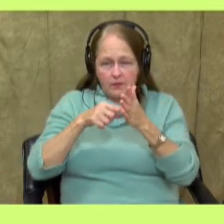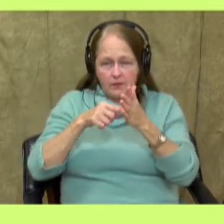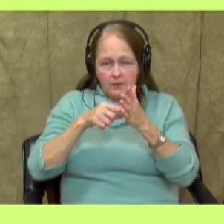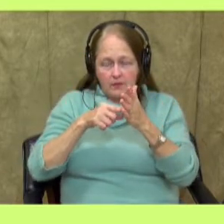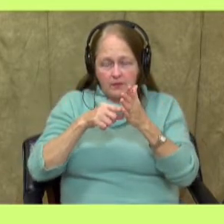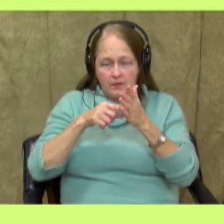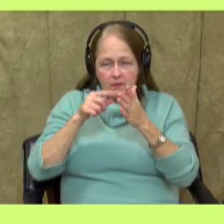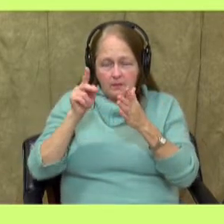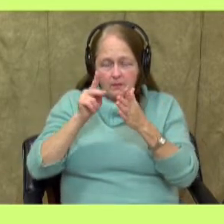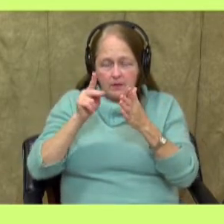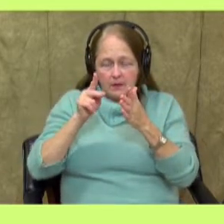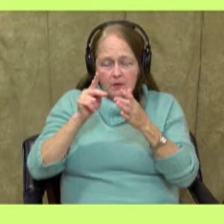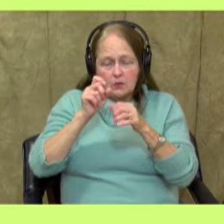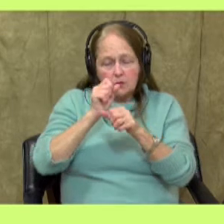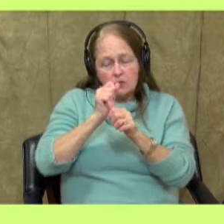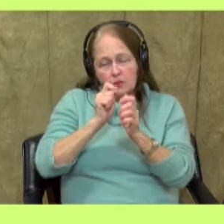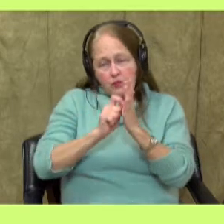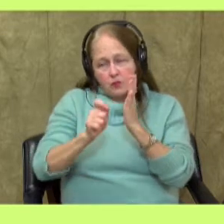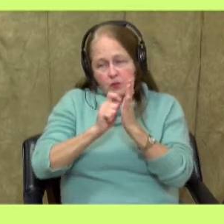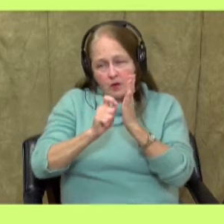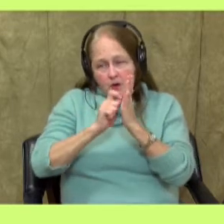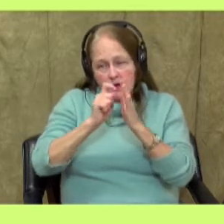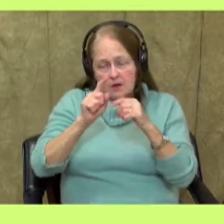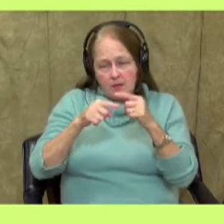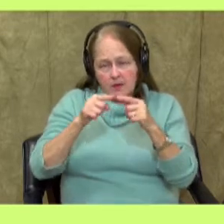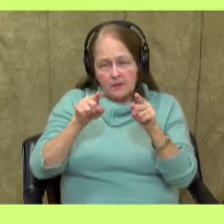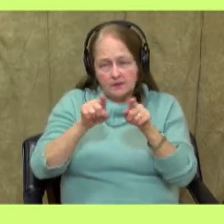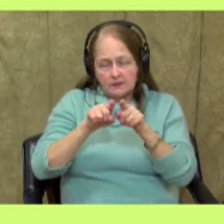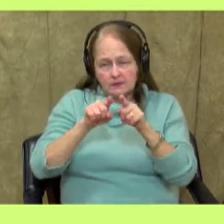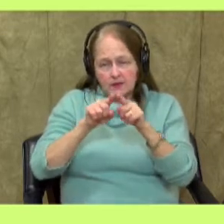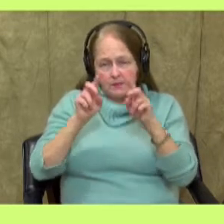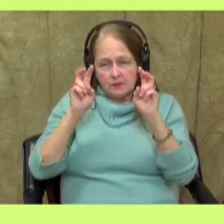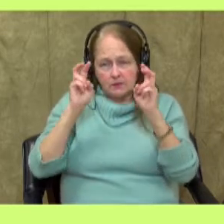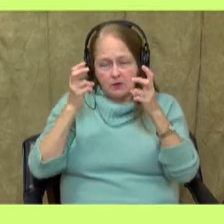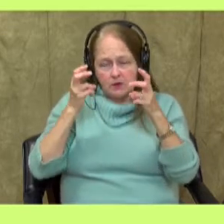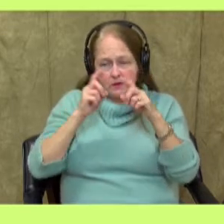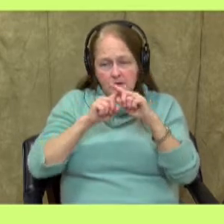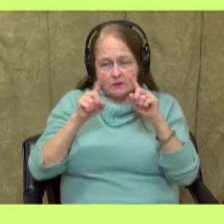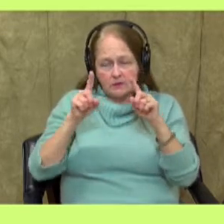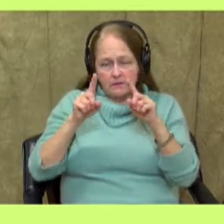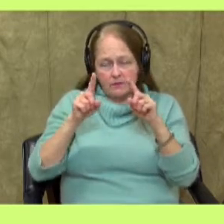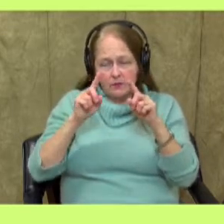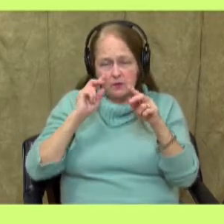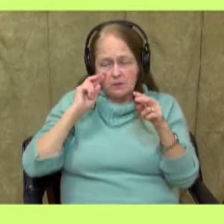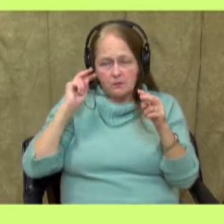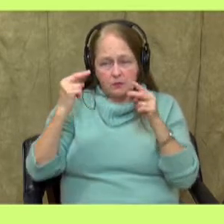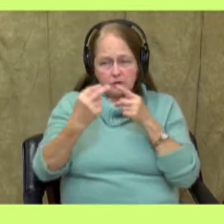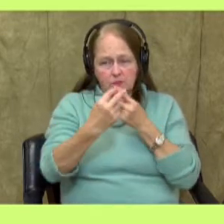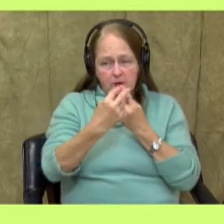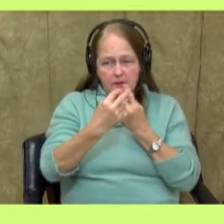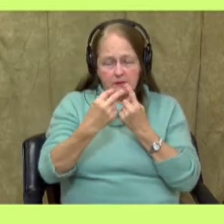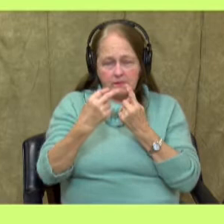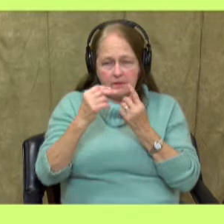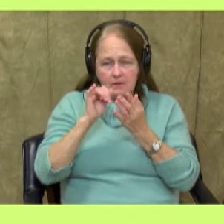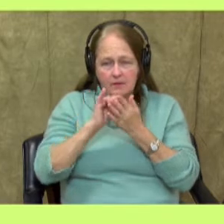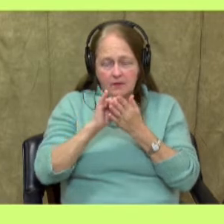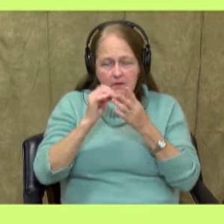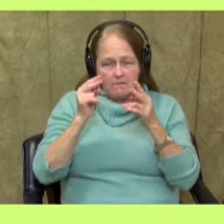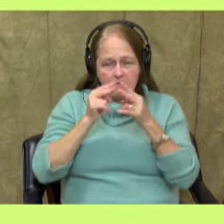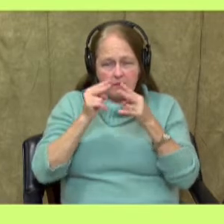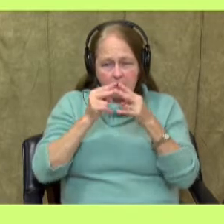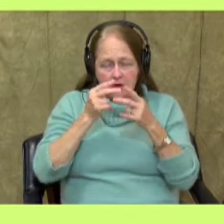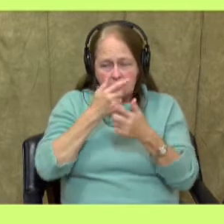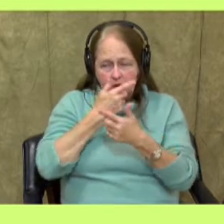the same thing when they may write about the same topic, but they're coming from different perspectives. It's very interesting